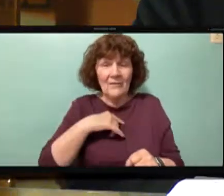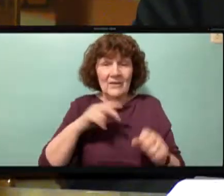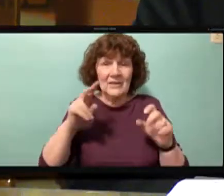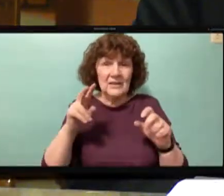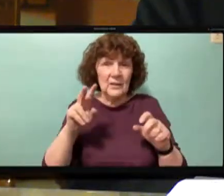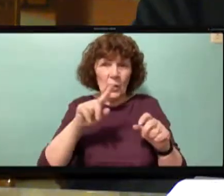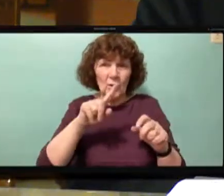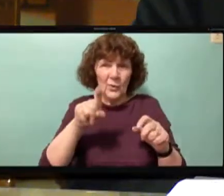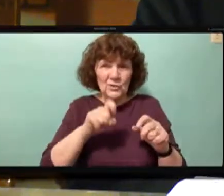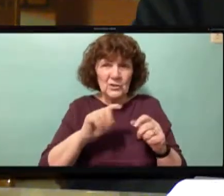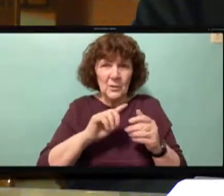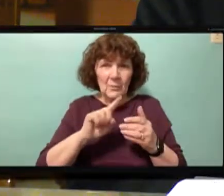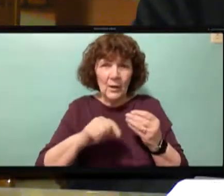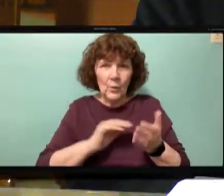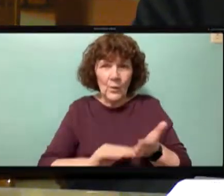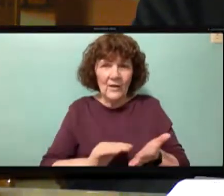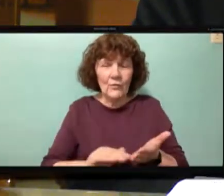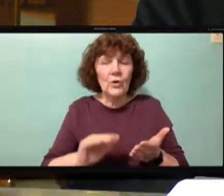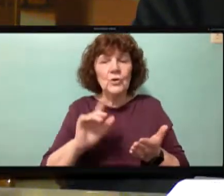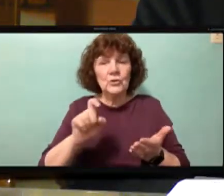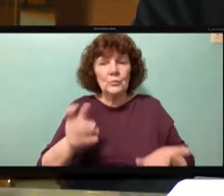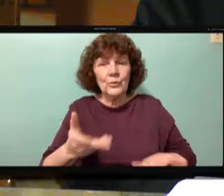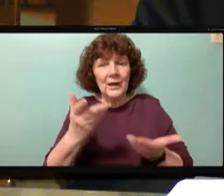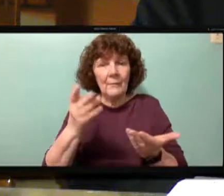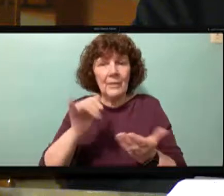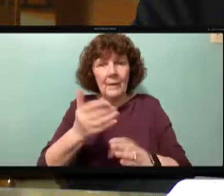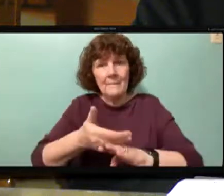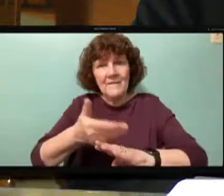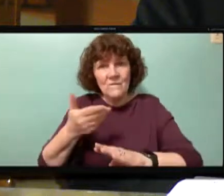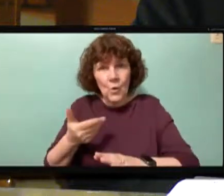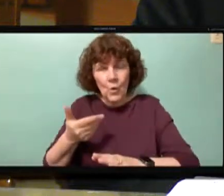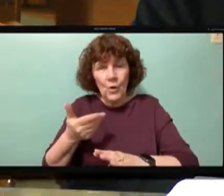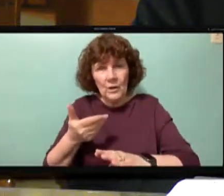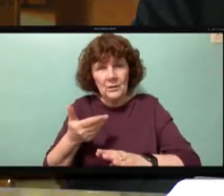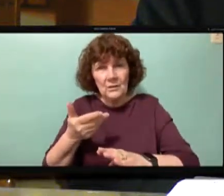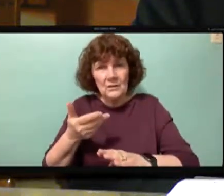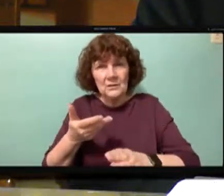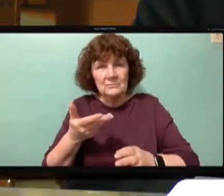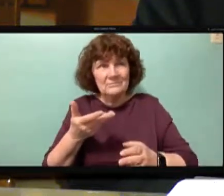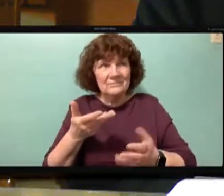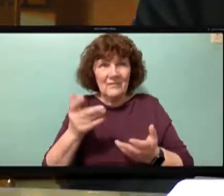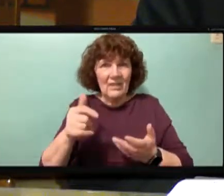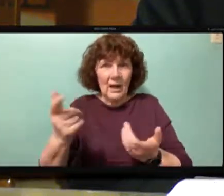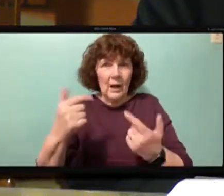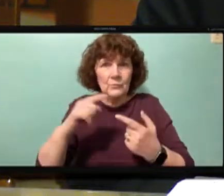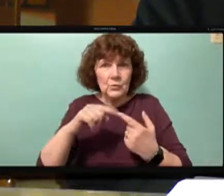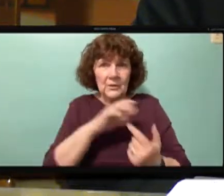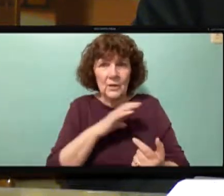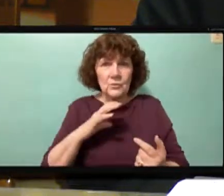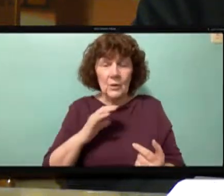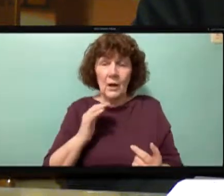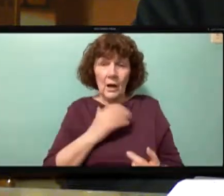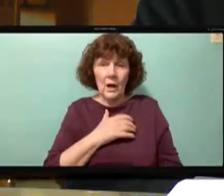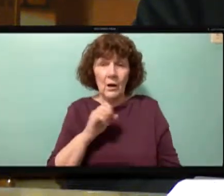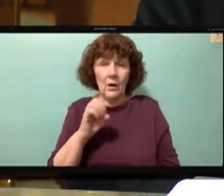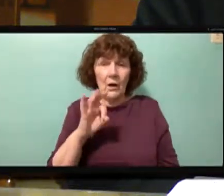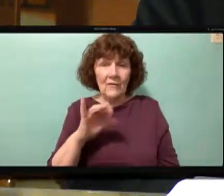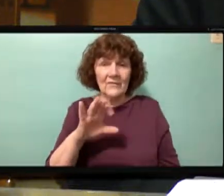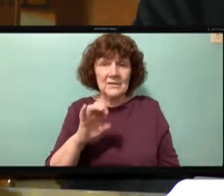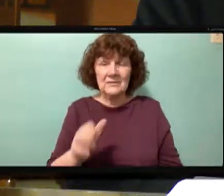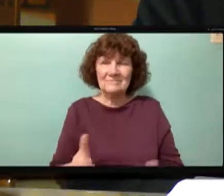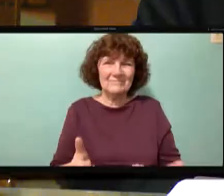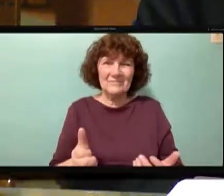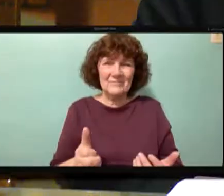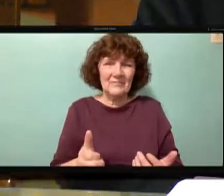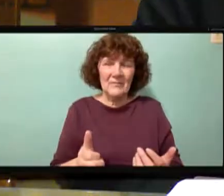before council. And I don't know that our office is actually, we generally speaking don't use waivers just